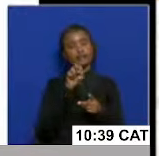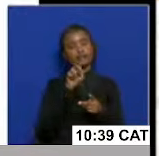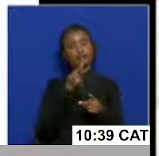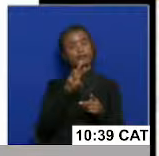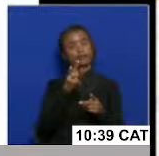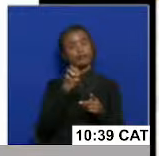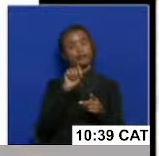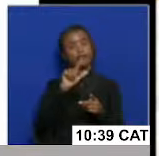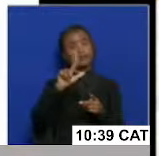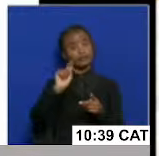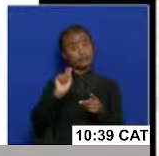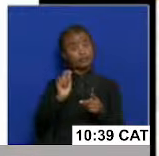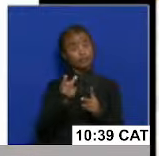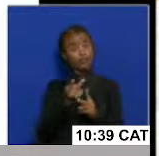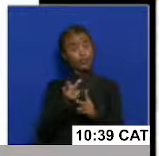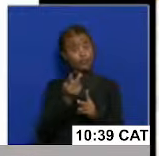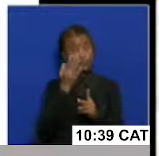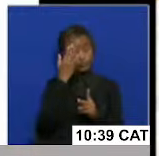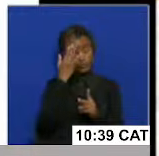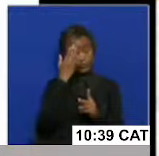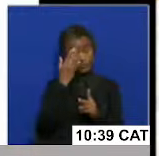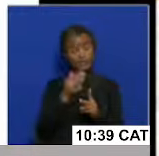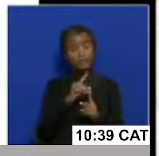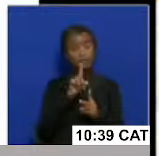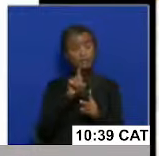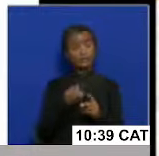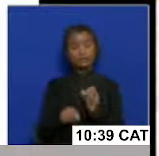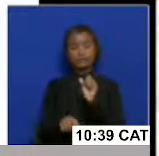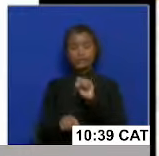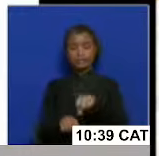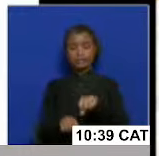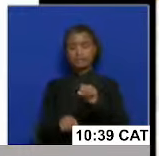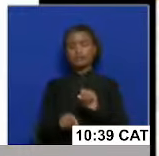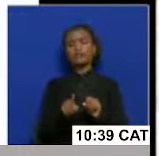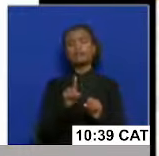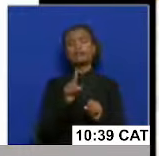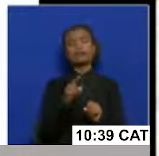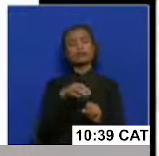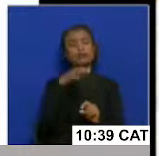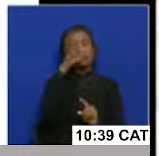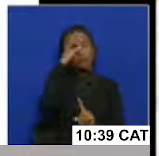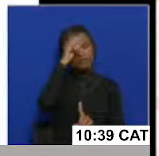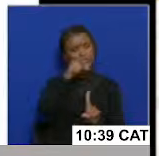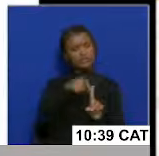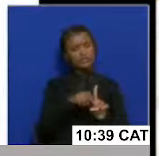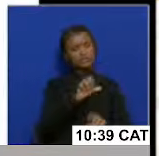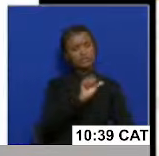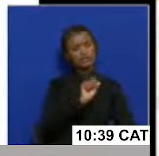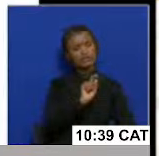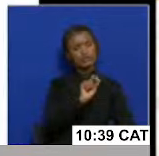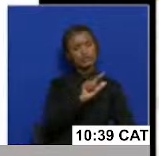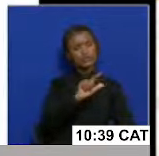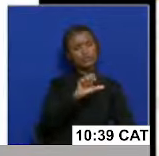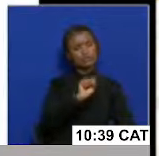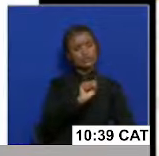Yes. Did Officer Stolz have any knowledge about the stones, apart from what you had shared?